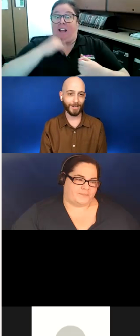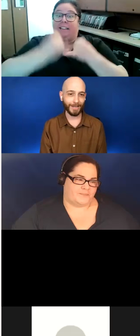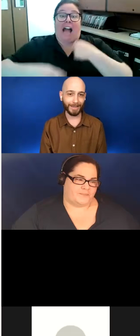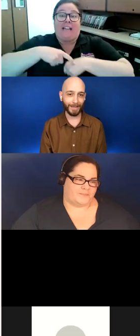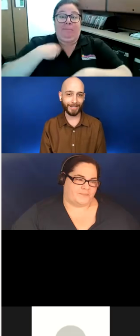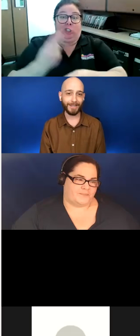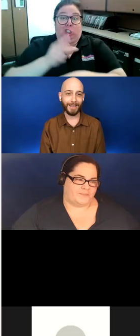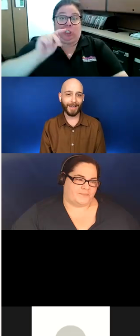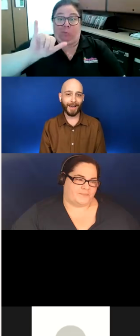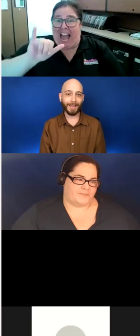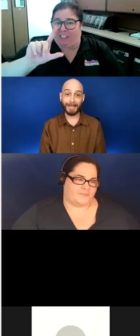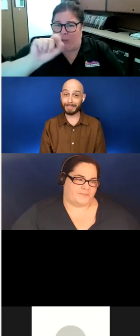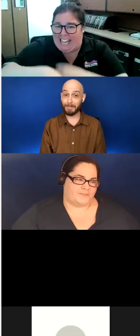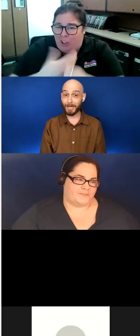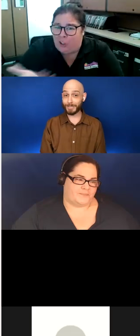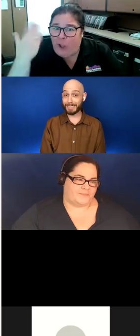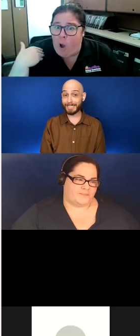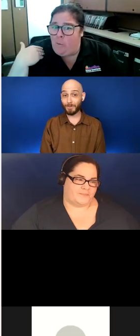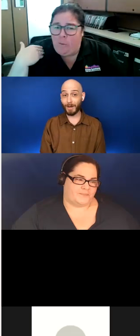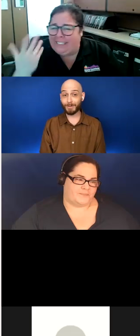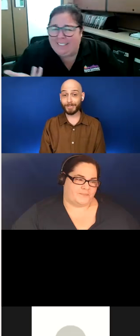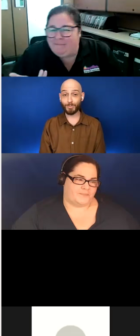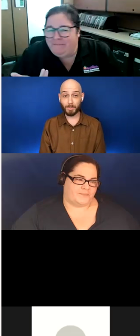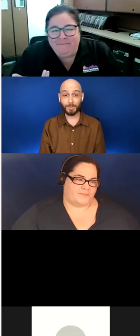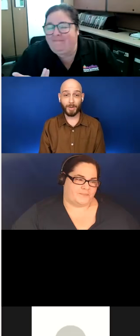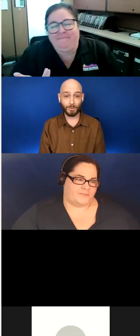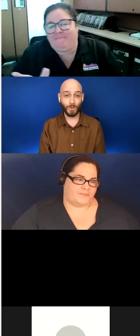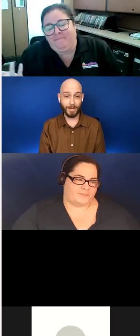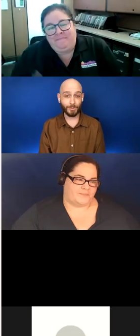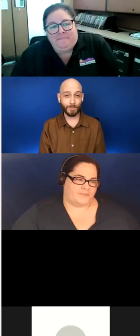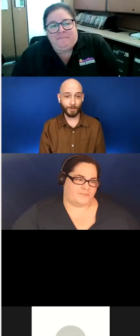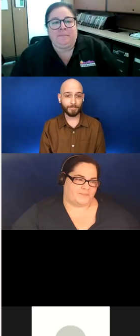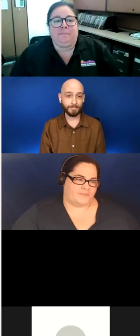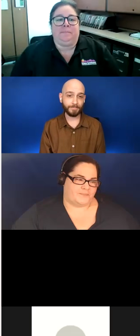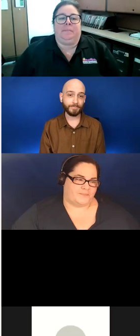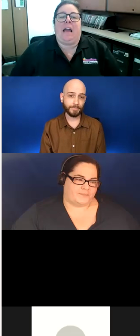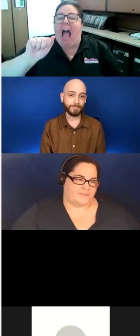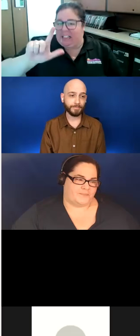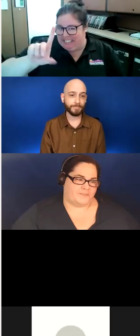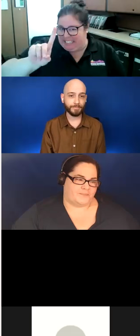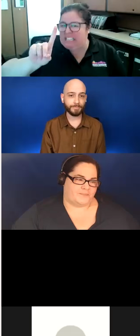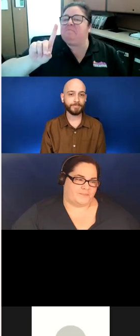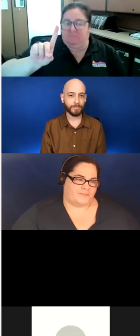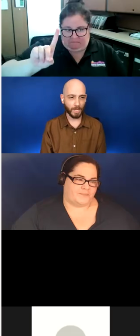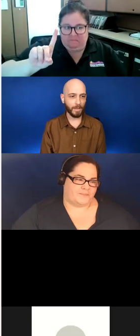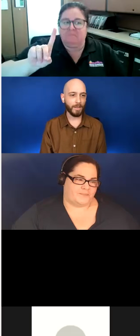because it relies on a landline. The last time I used a TTY was probably about 20 years ago.